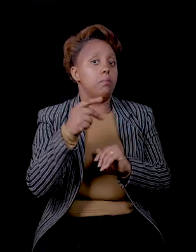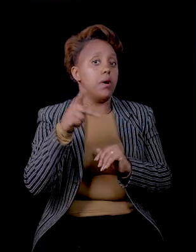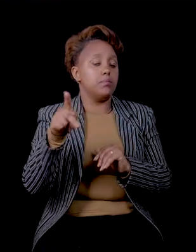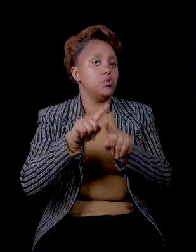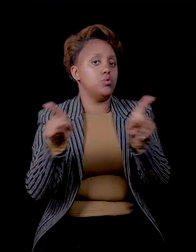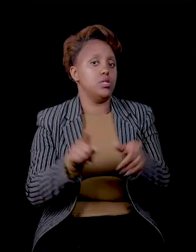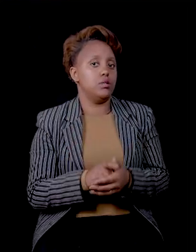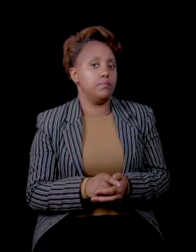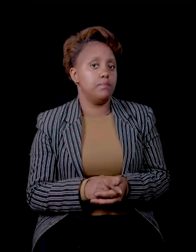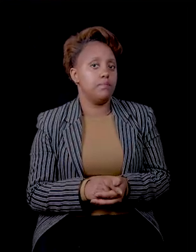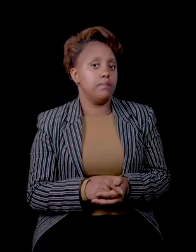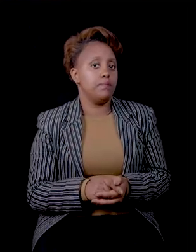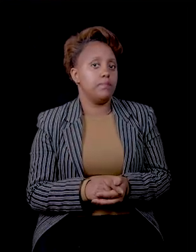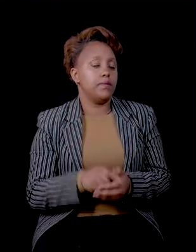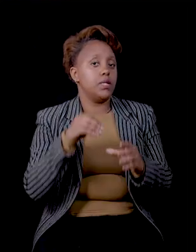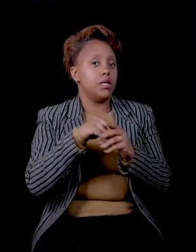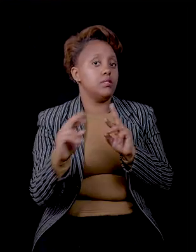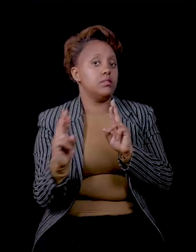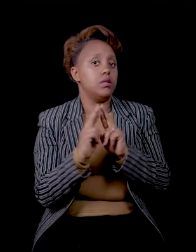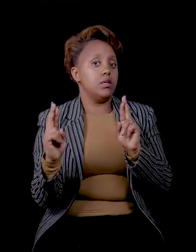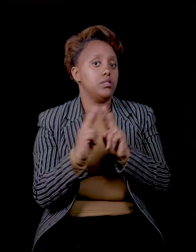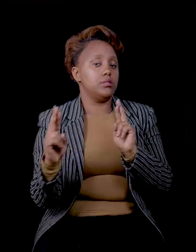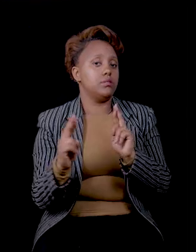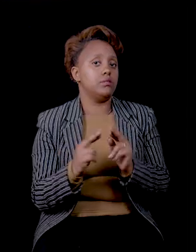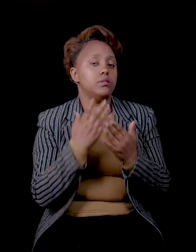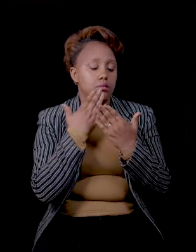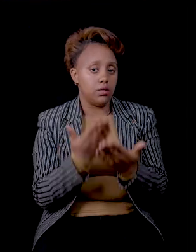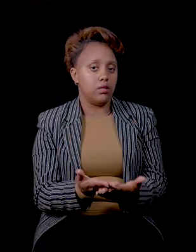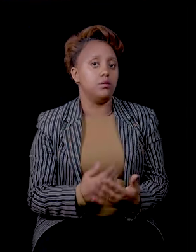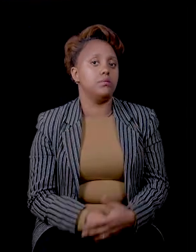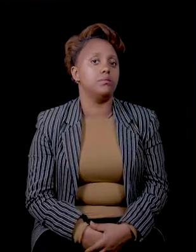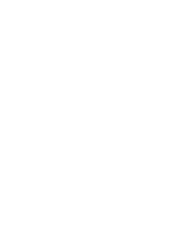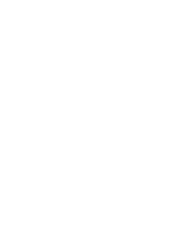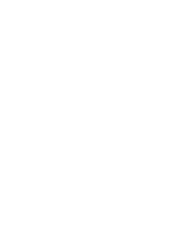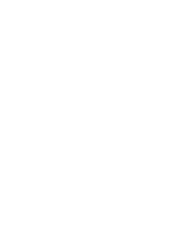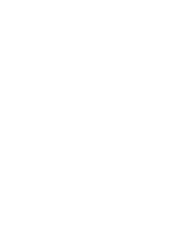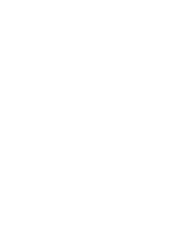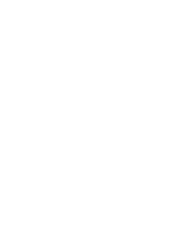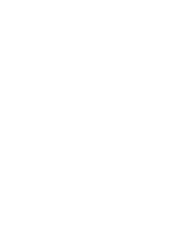mapped into a unique element in the range. Thank you very much.